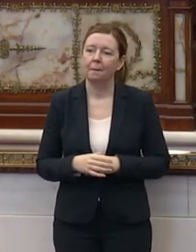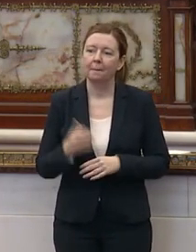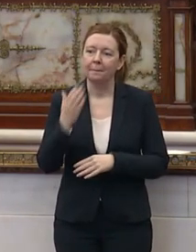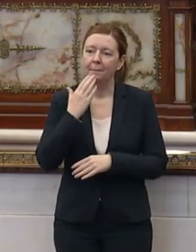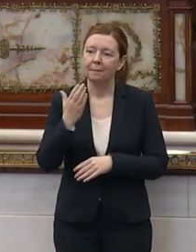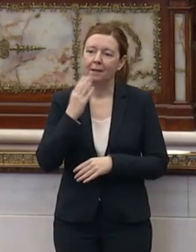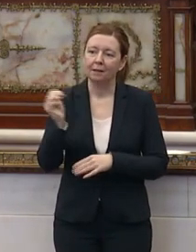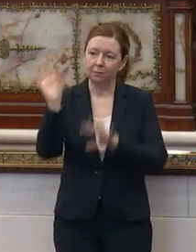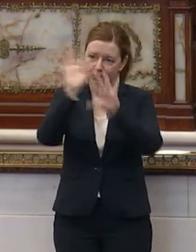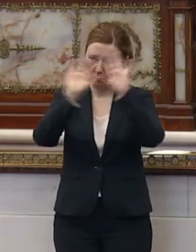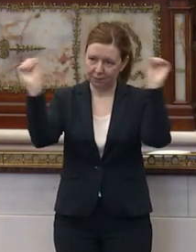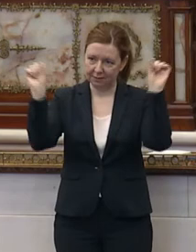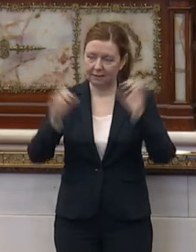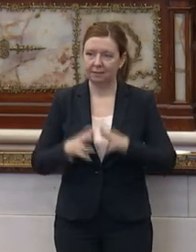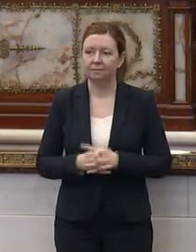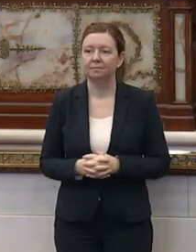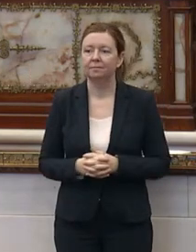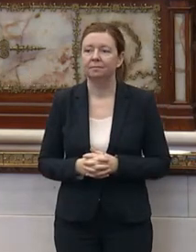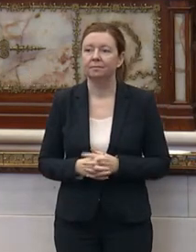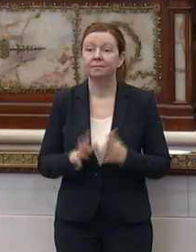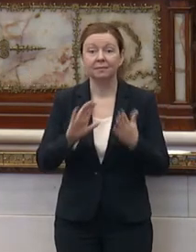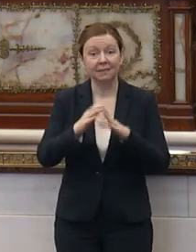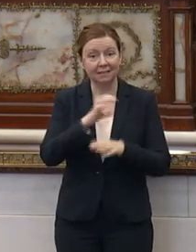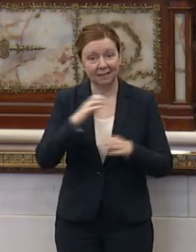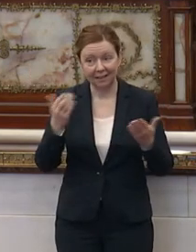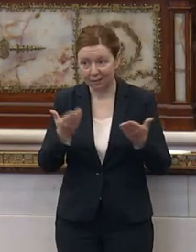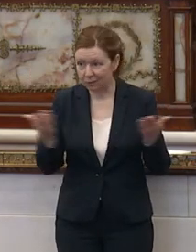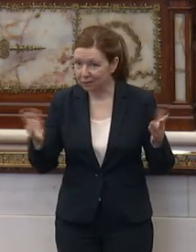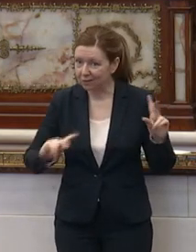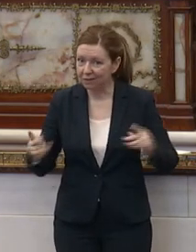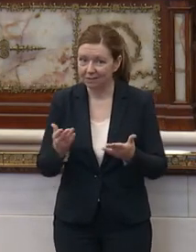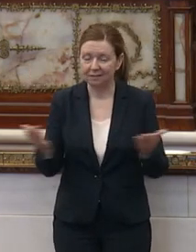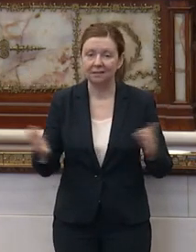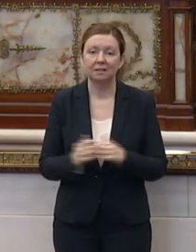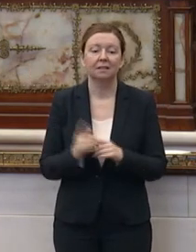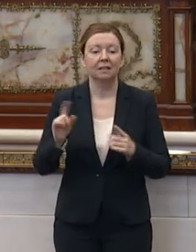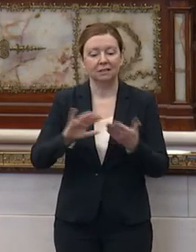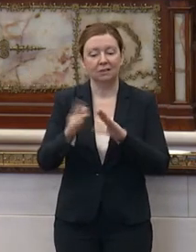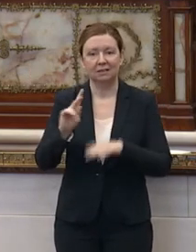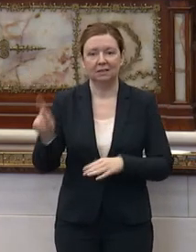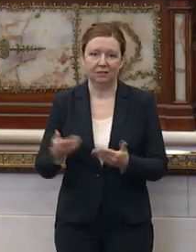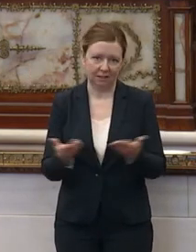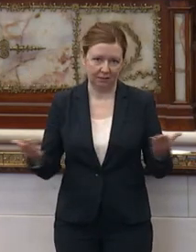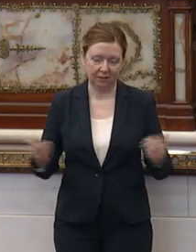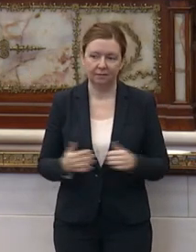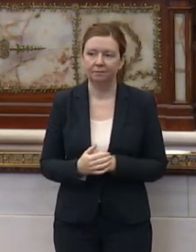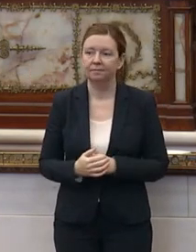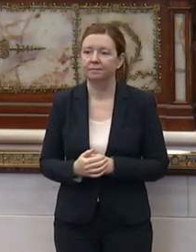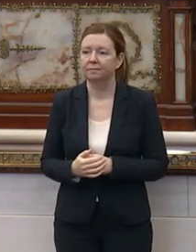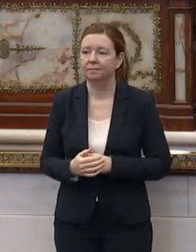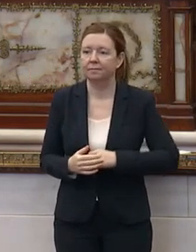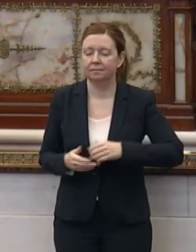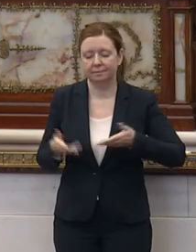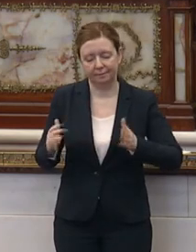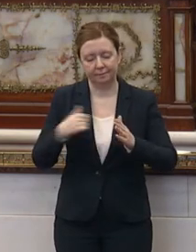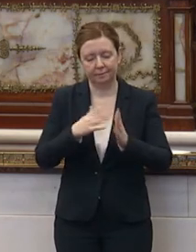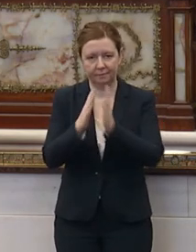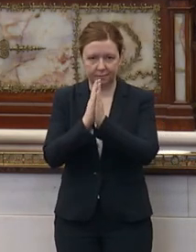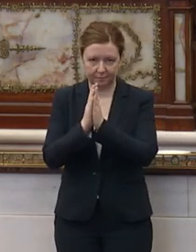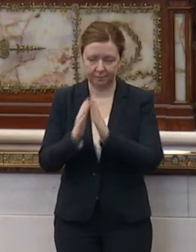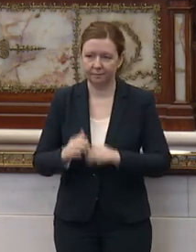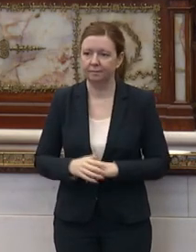Thank you, Mr. President, City Council persons, and to the City of Philadelphia. Let us pray.